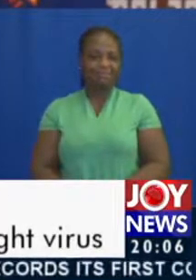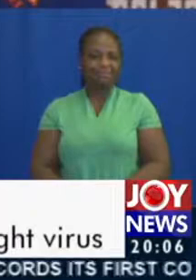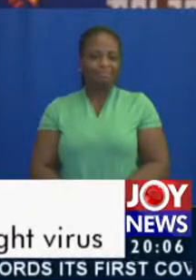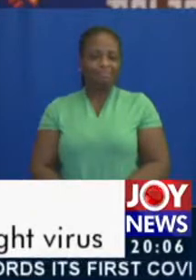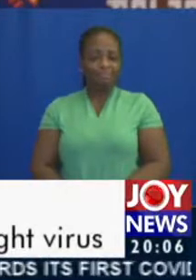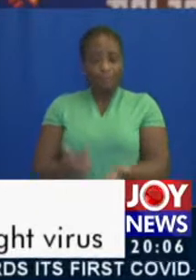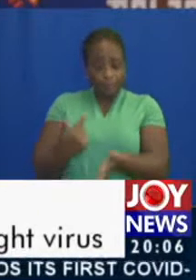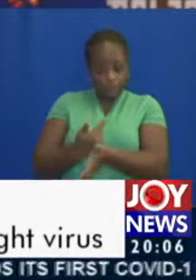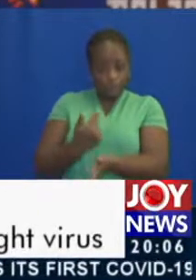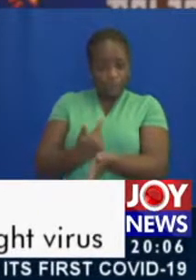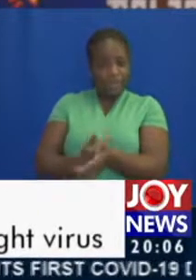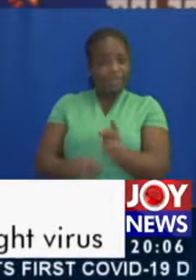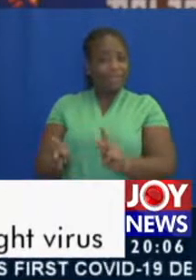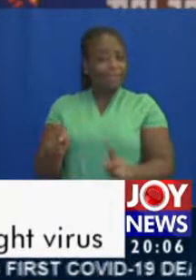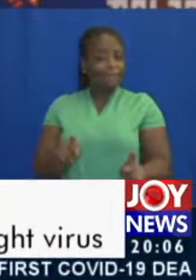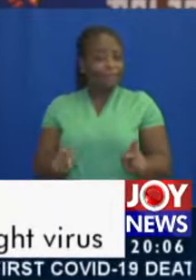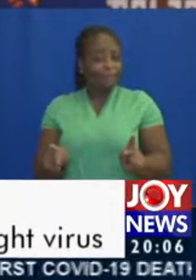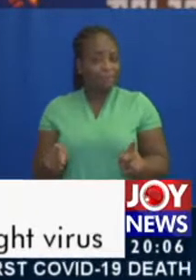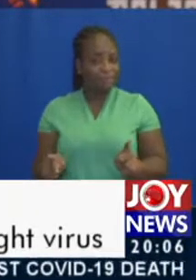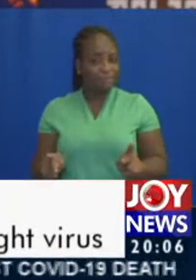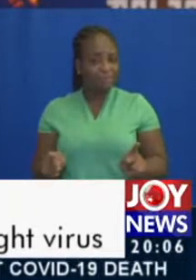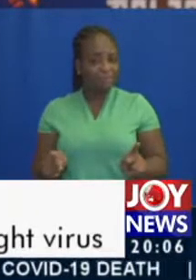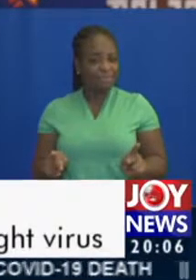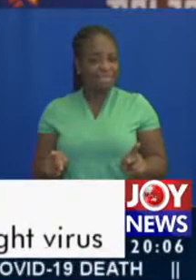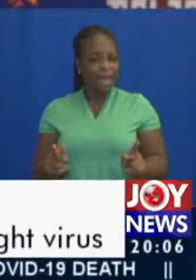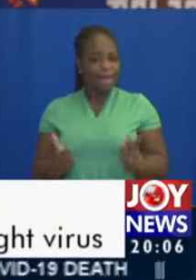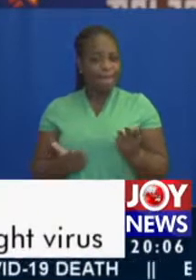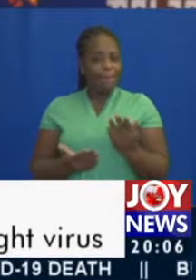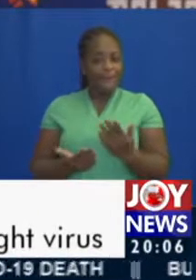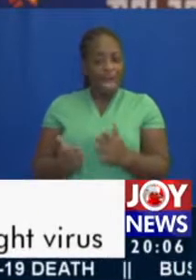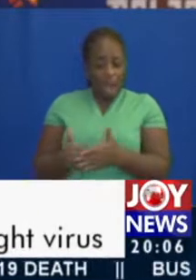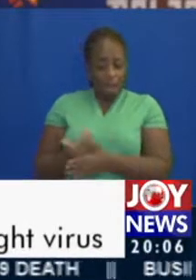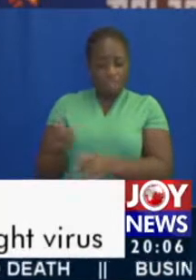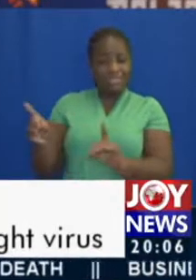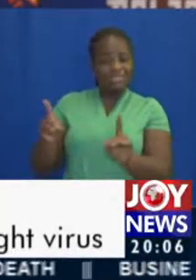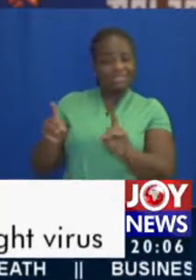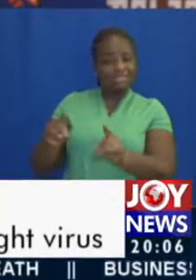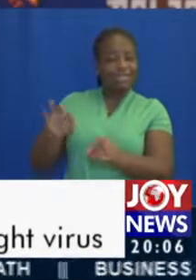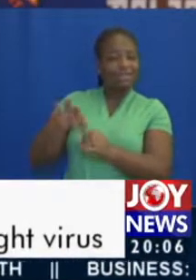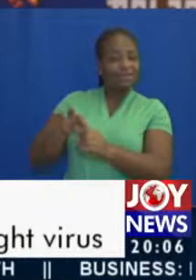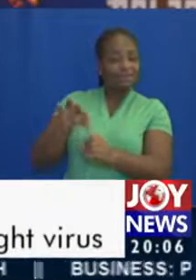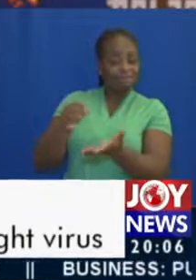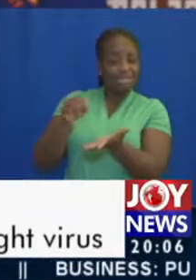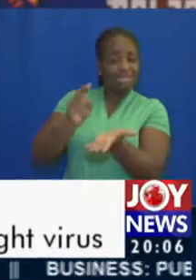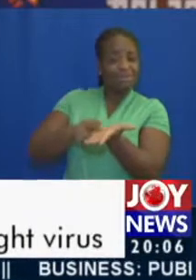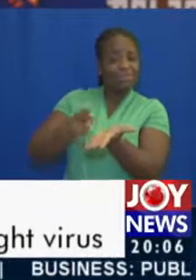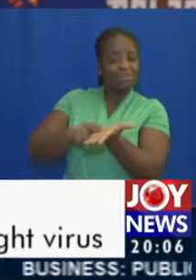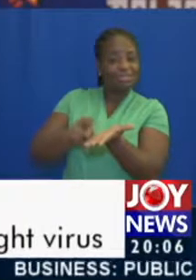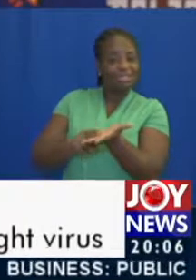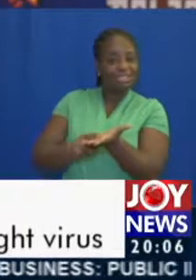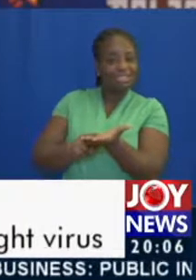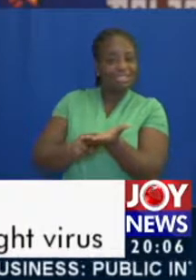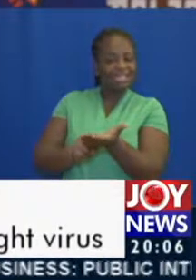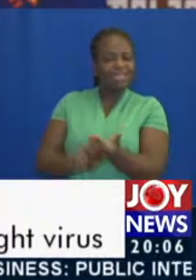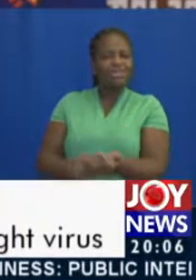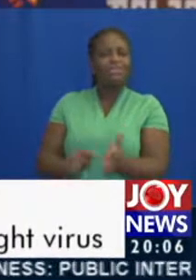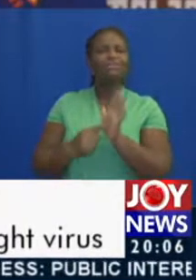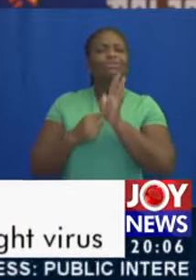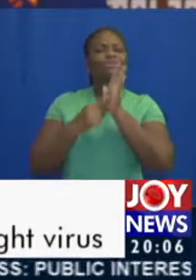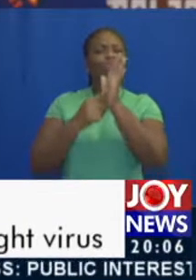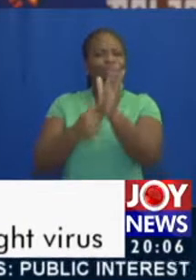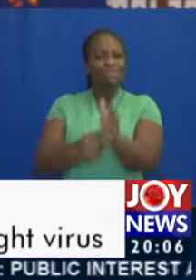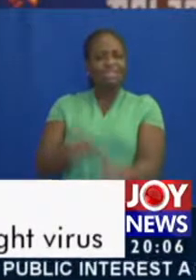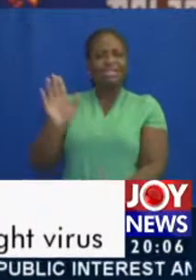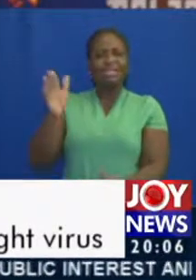The Ghanaian people have, by the conduct of this exercise, demonstrated our commitment once